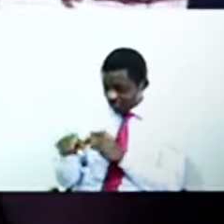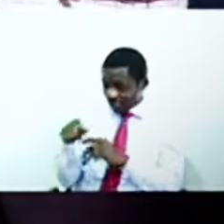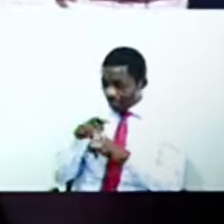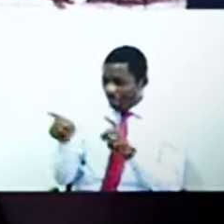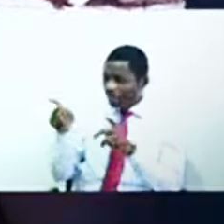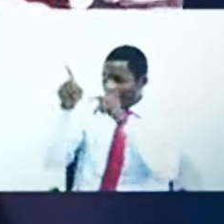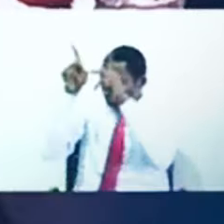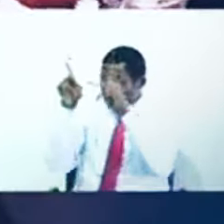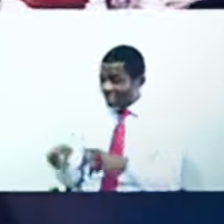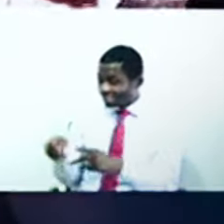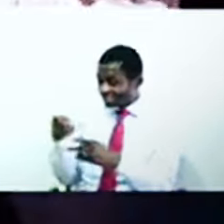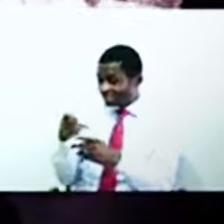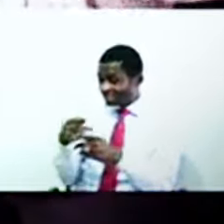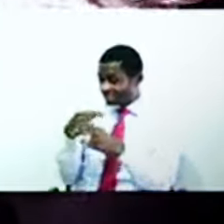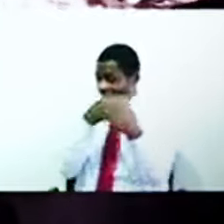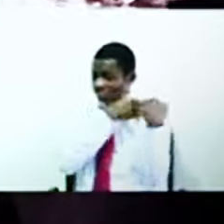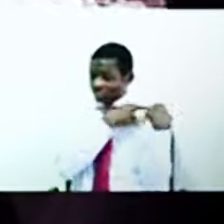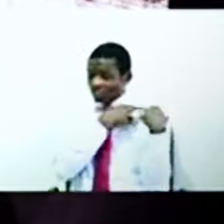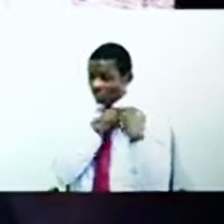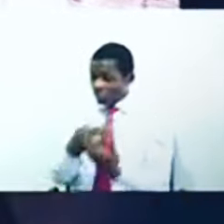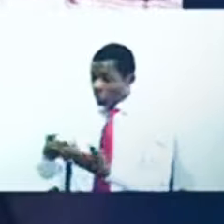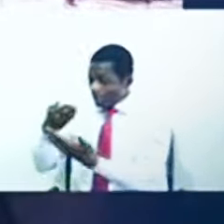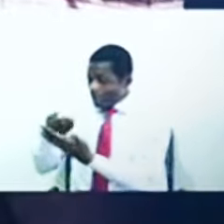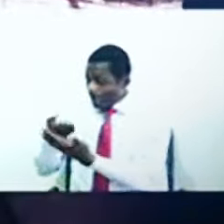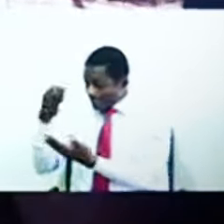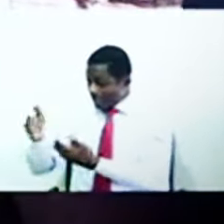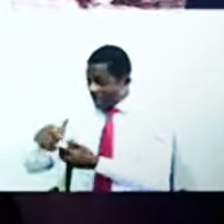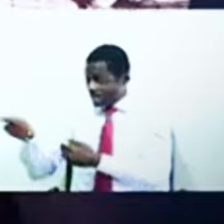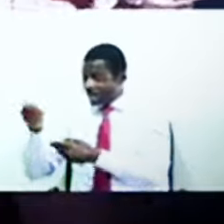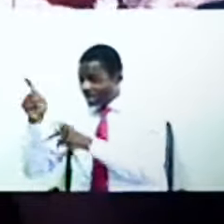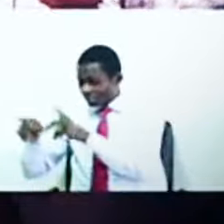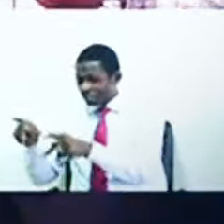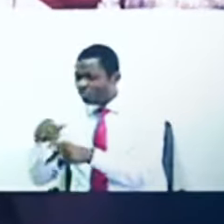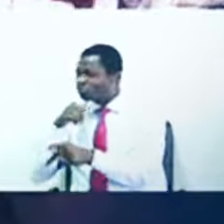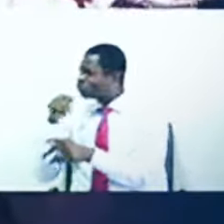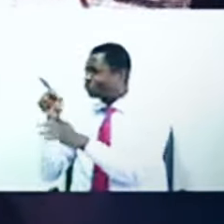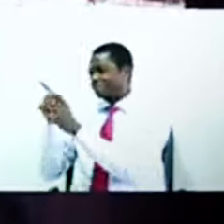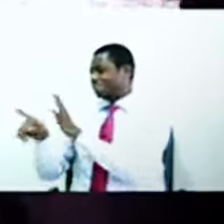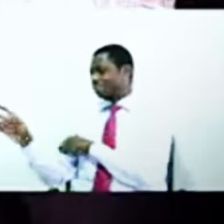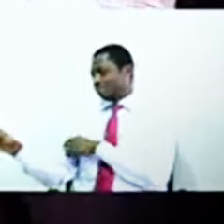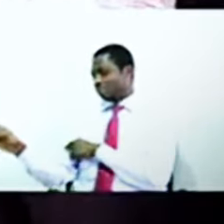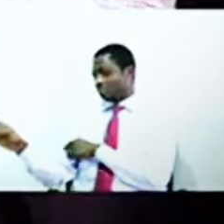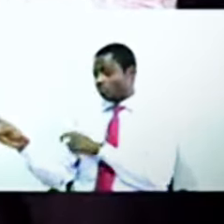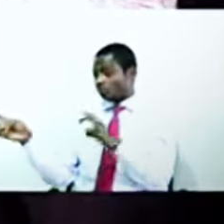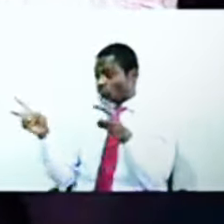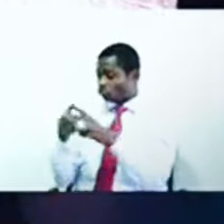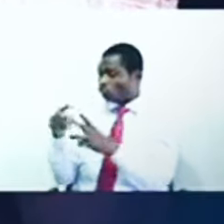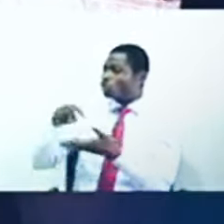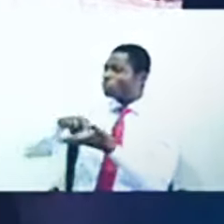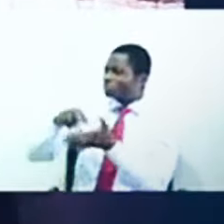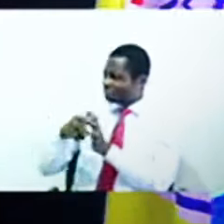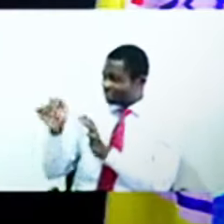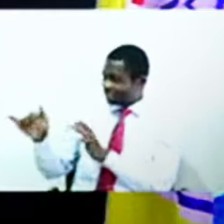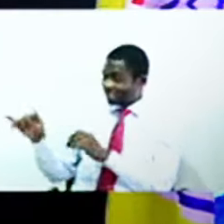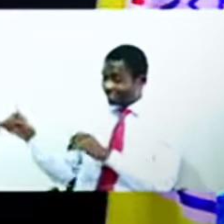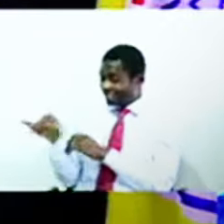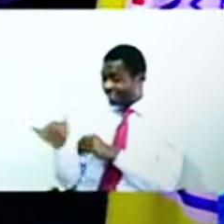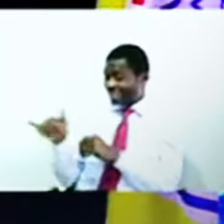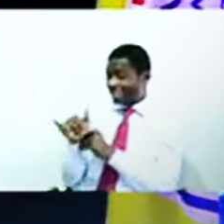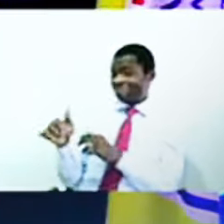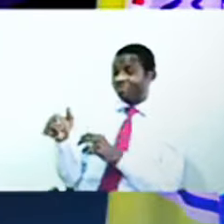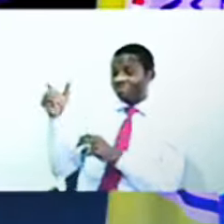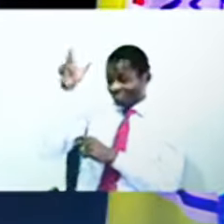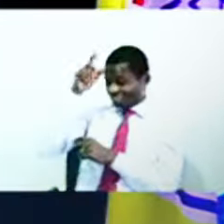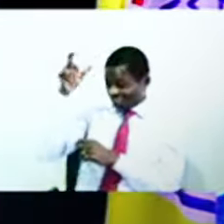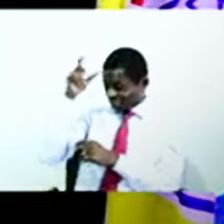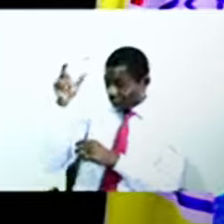He destroyed that one. And we said that the power of sin over us that hooked us to the